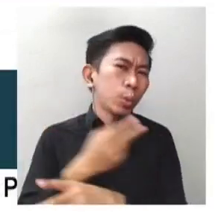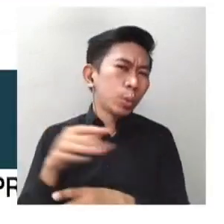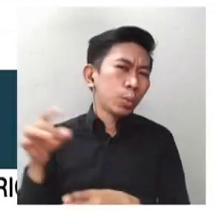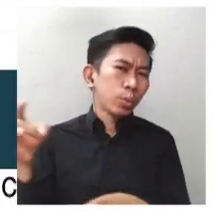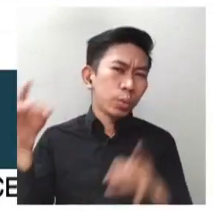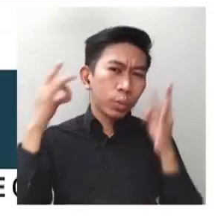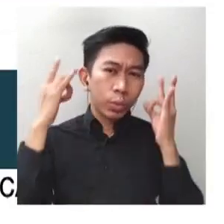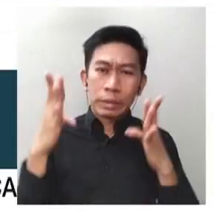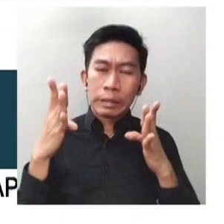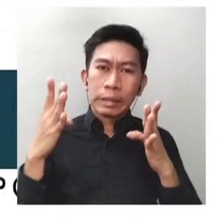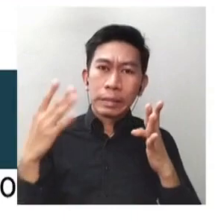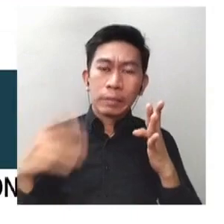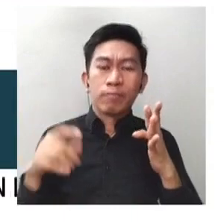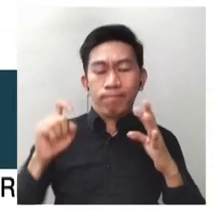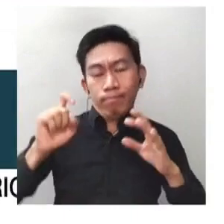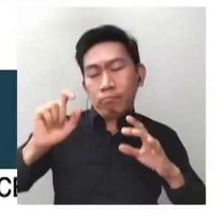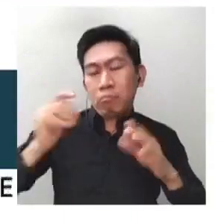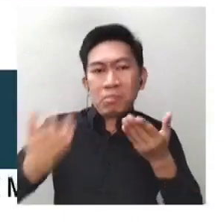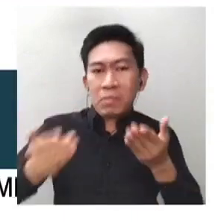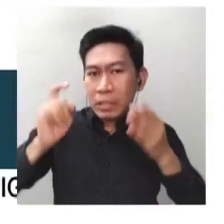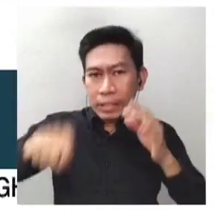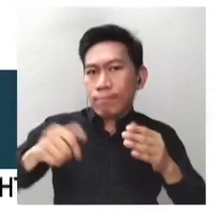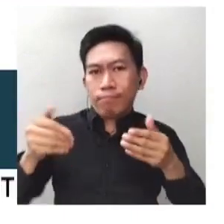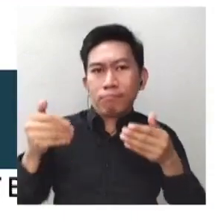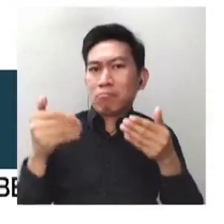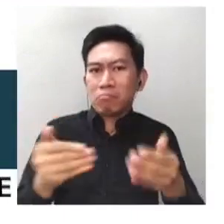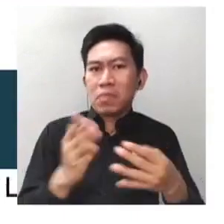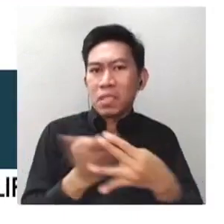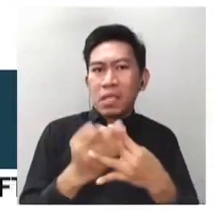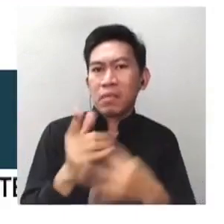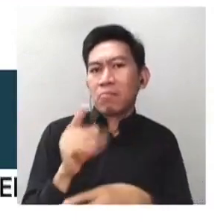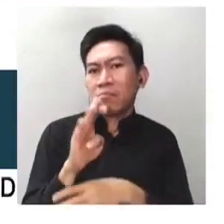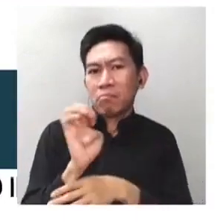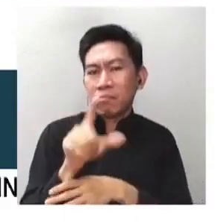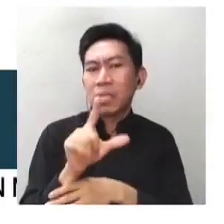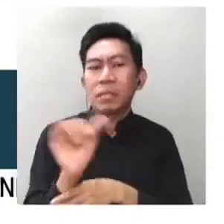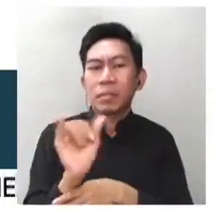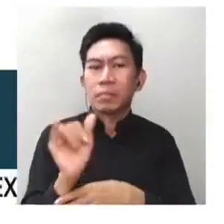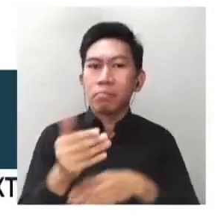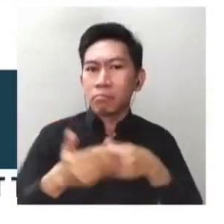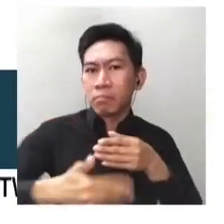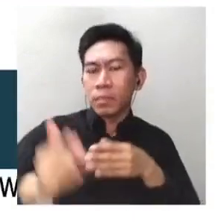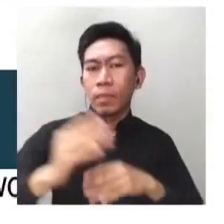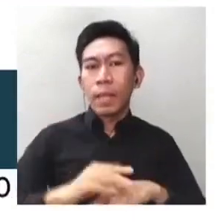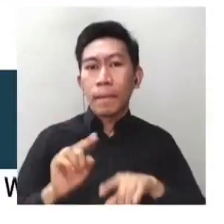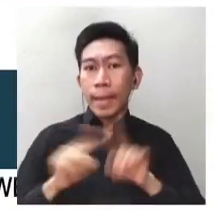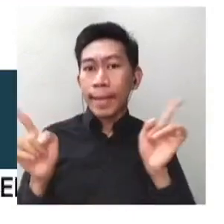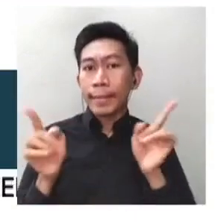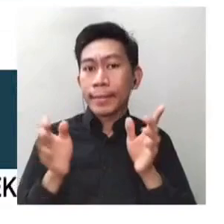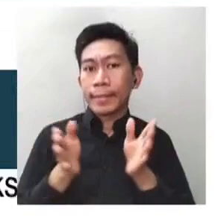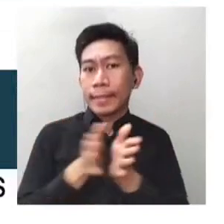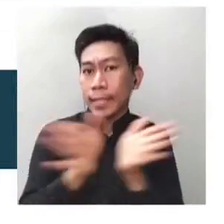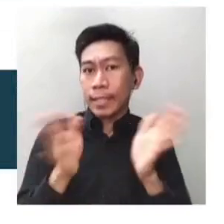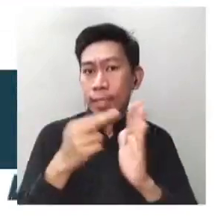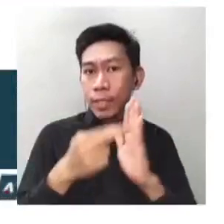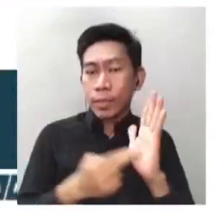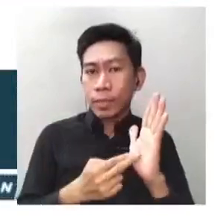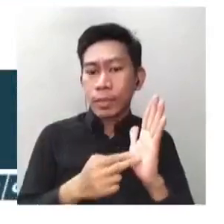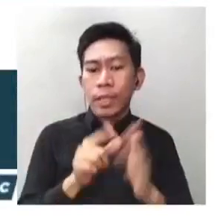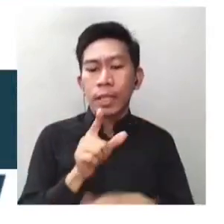dangerous that we have to take action also using the libel. So, but as a general rule, libel is